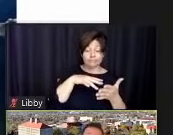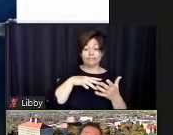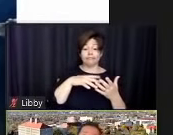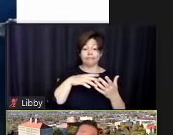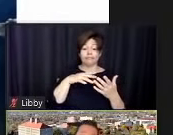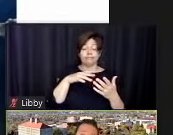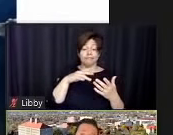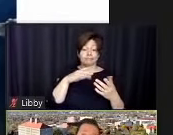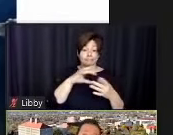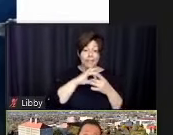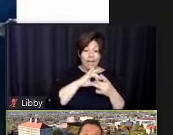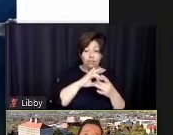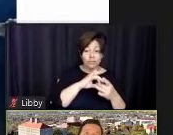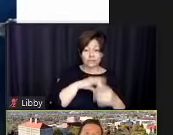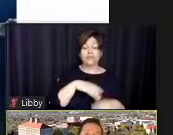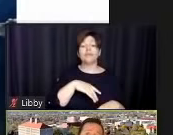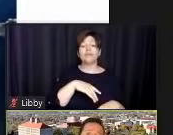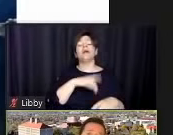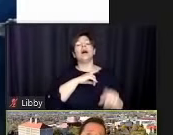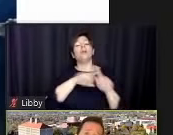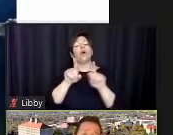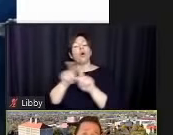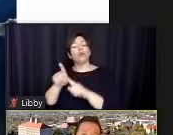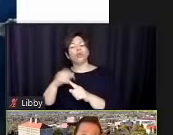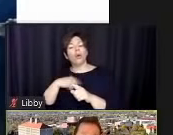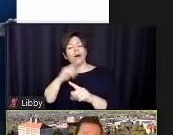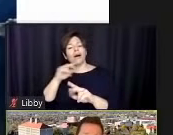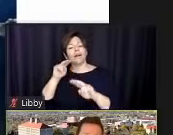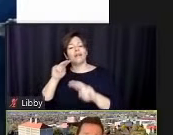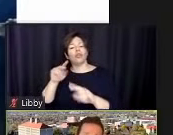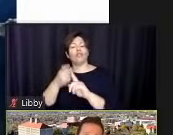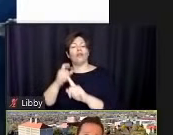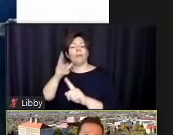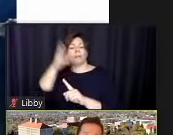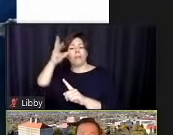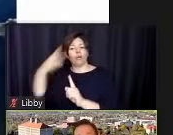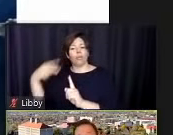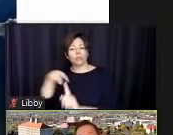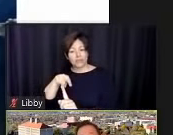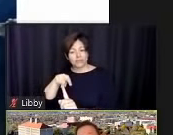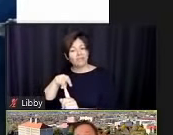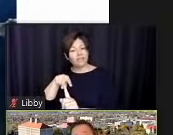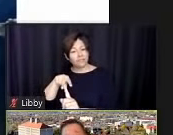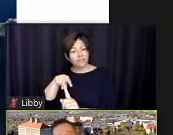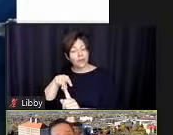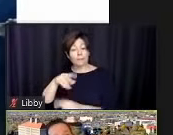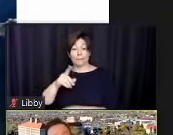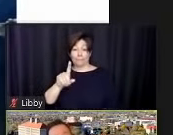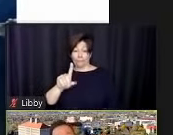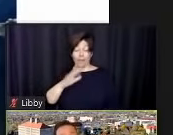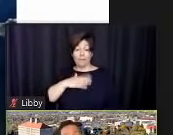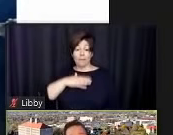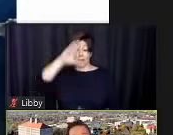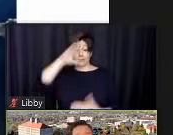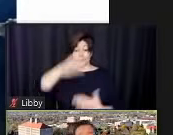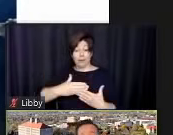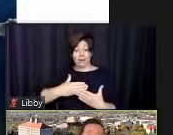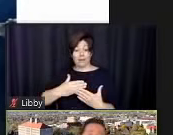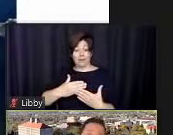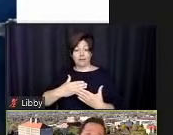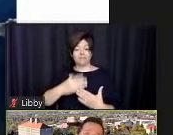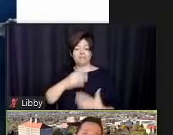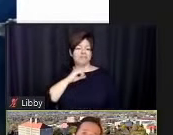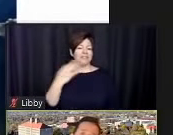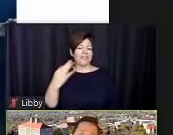some connections, but I also can speak to it from a parent perspective. See, my son, who's 19, he